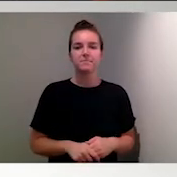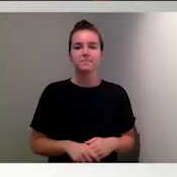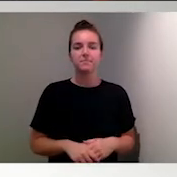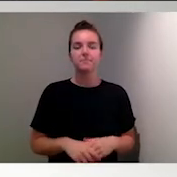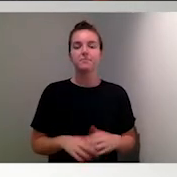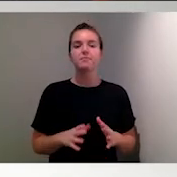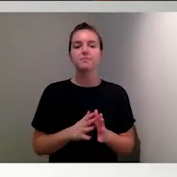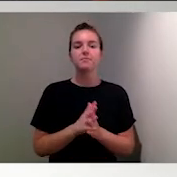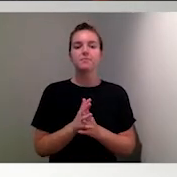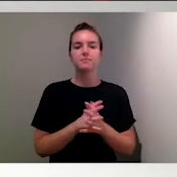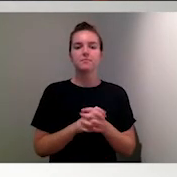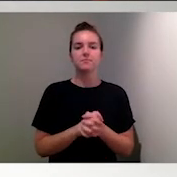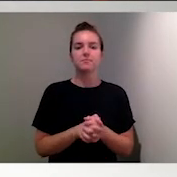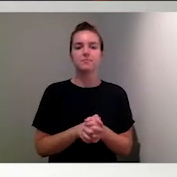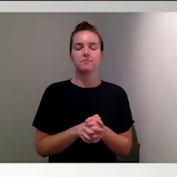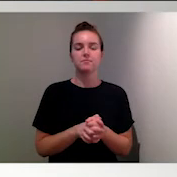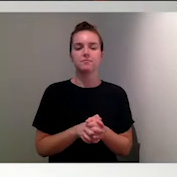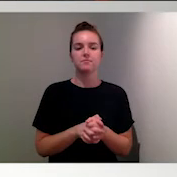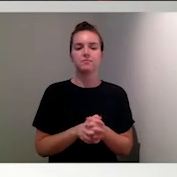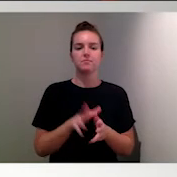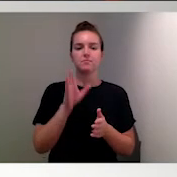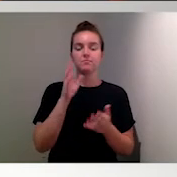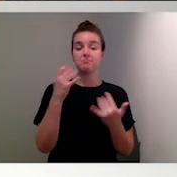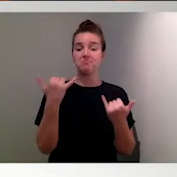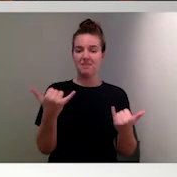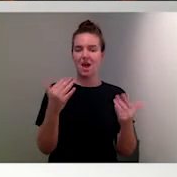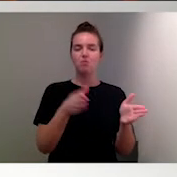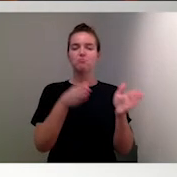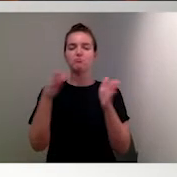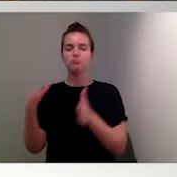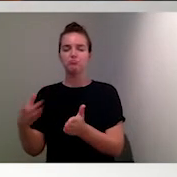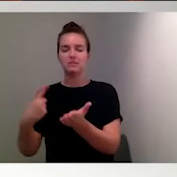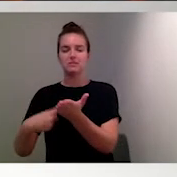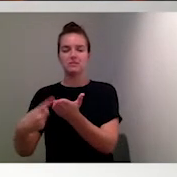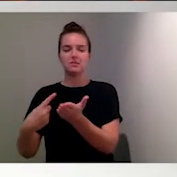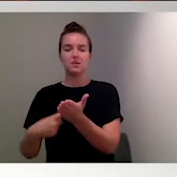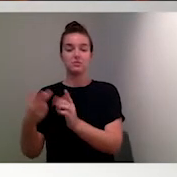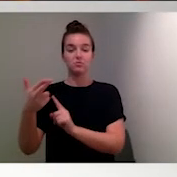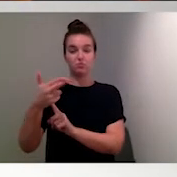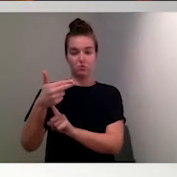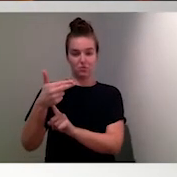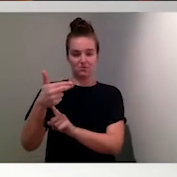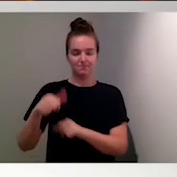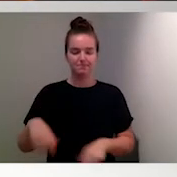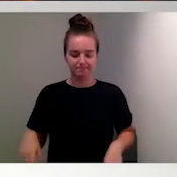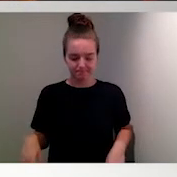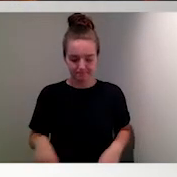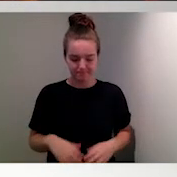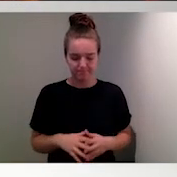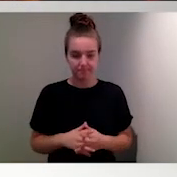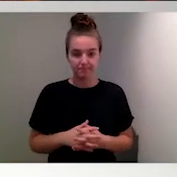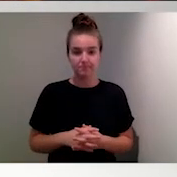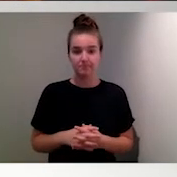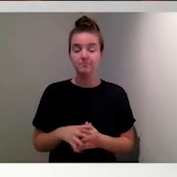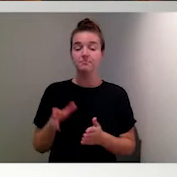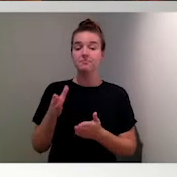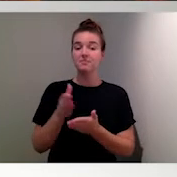resorts. So some of our beach resorts and some of our excursions.